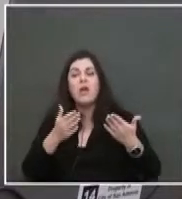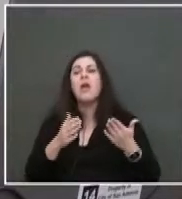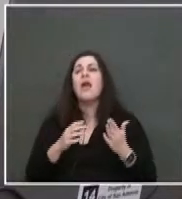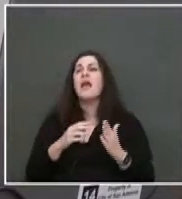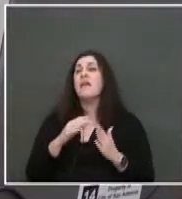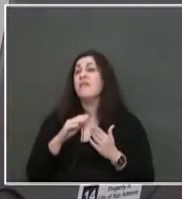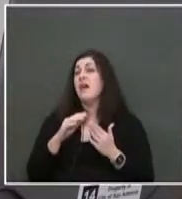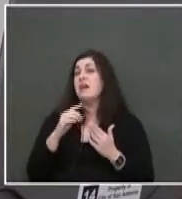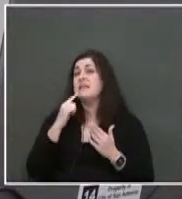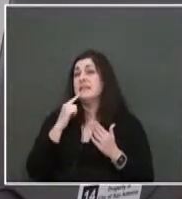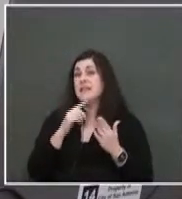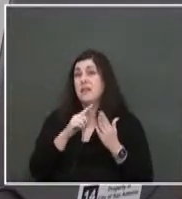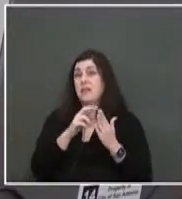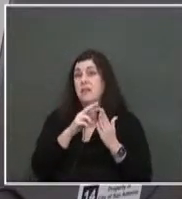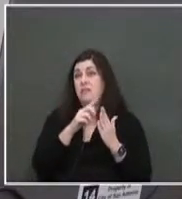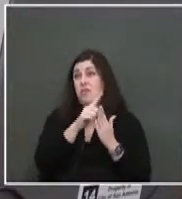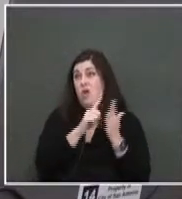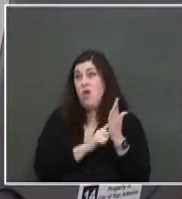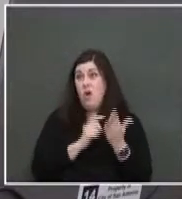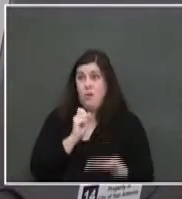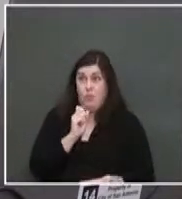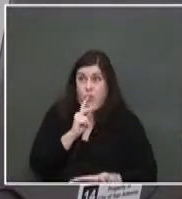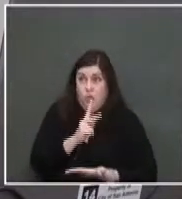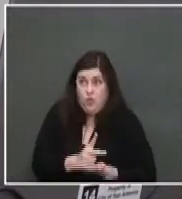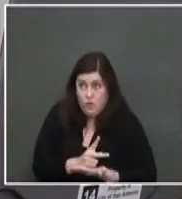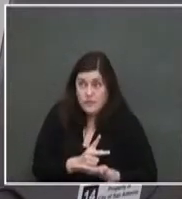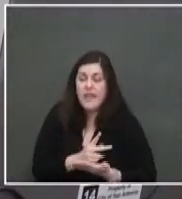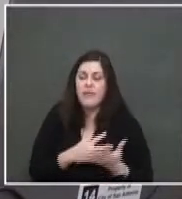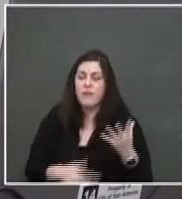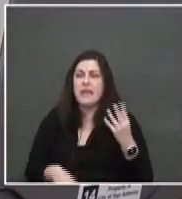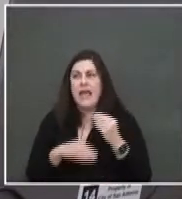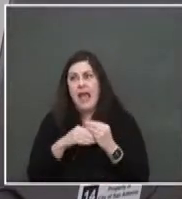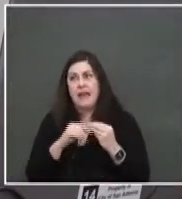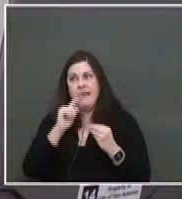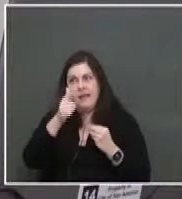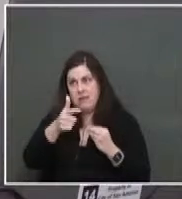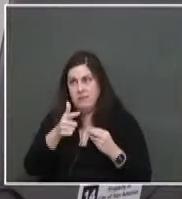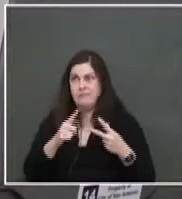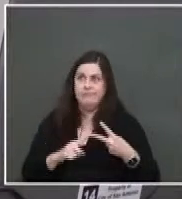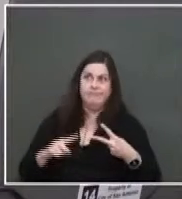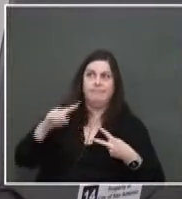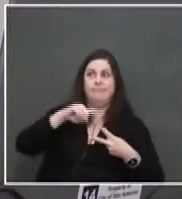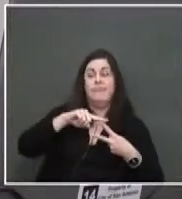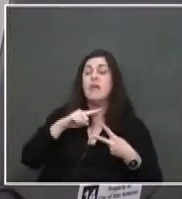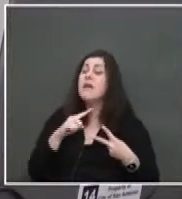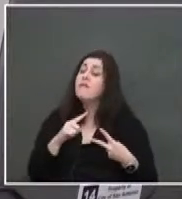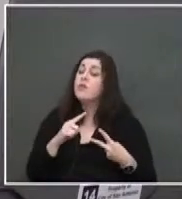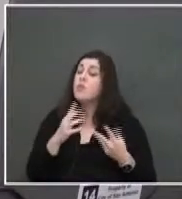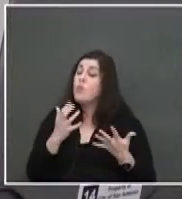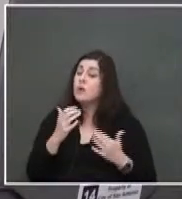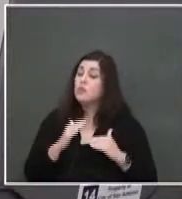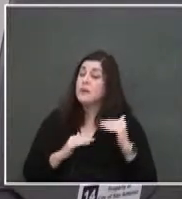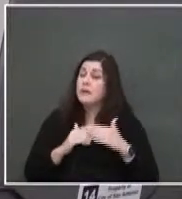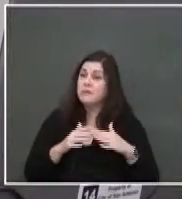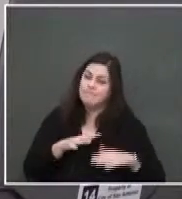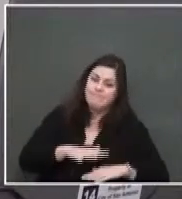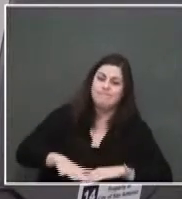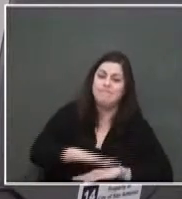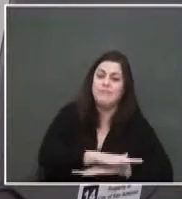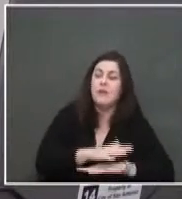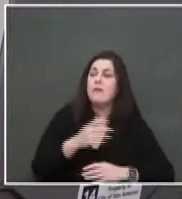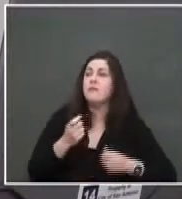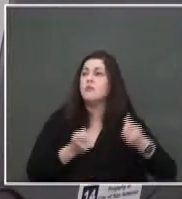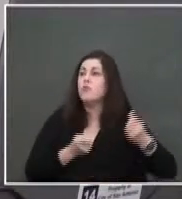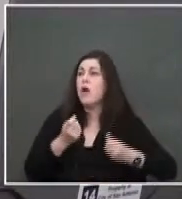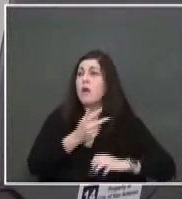tools to address the issue today. Mm-hmm. If the council wanted the city to consider building a facility for